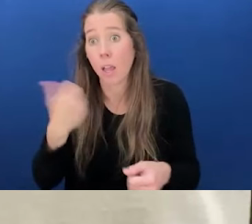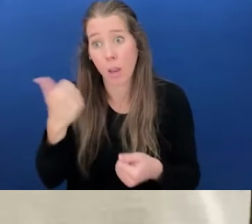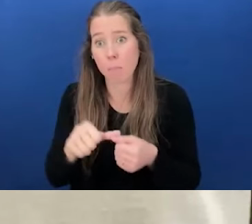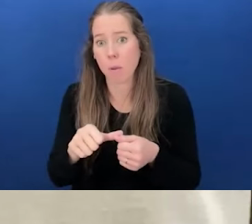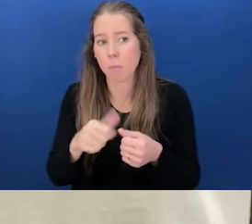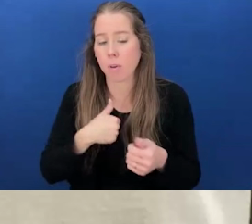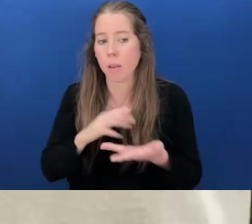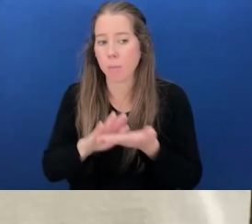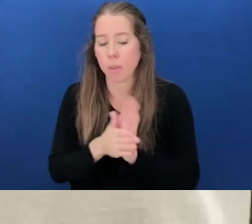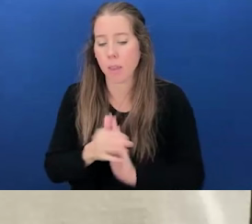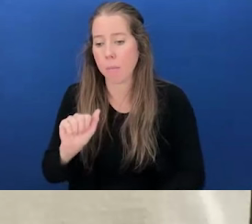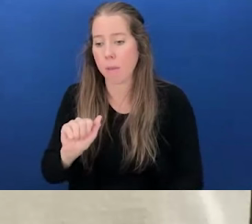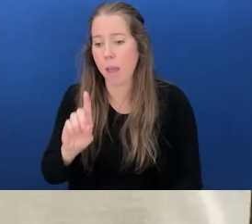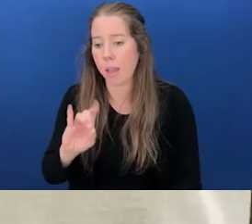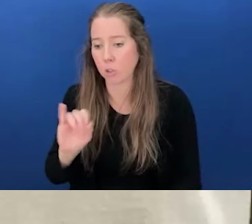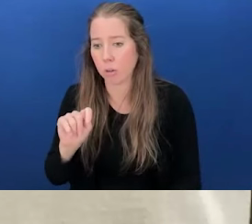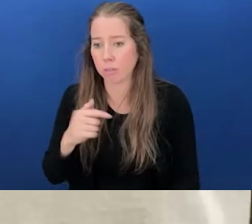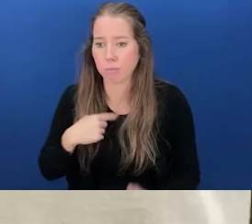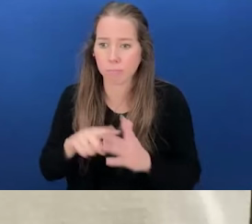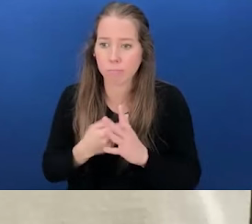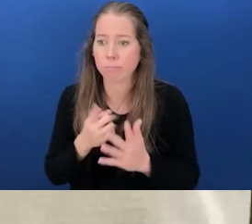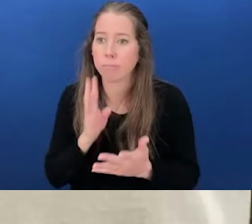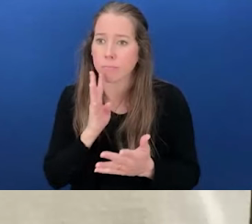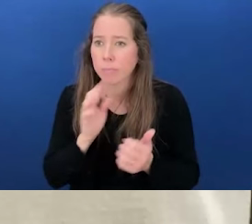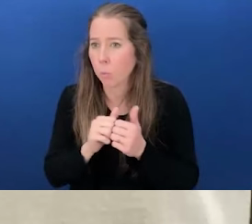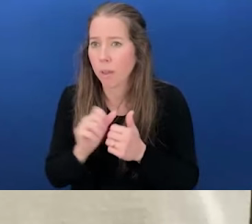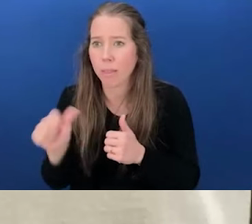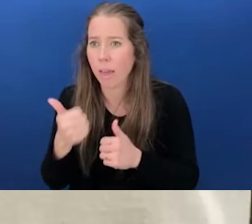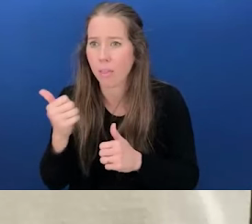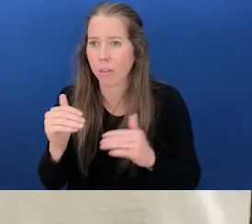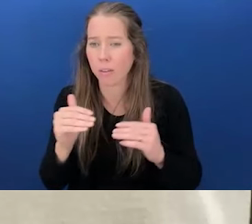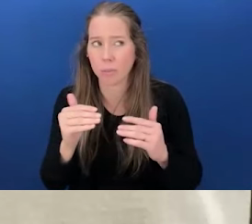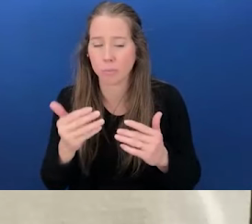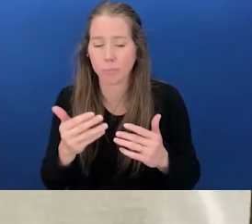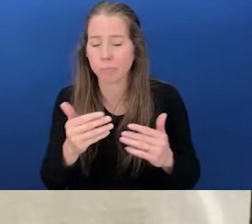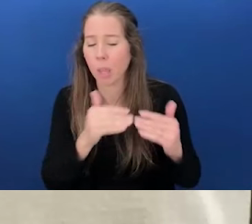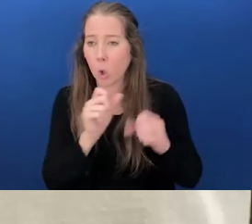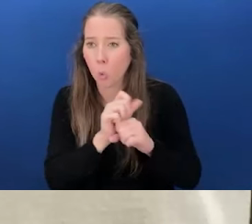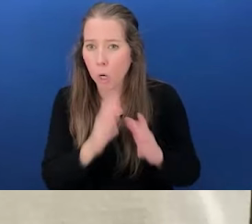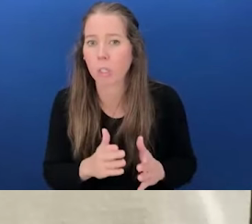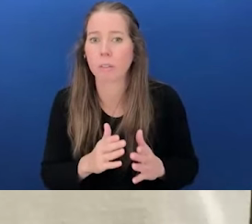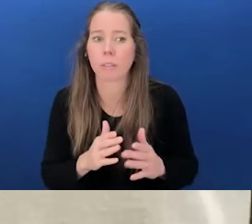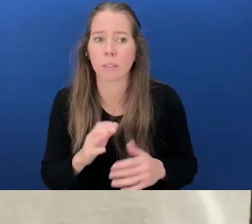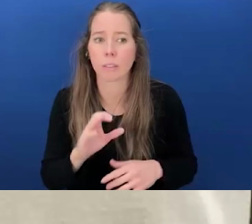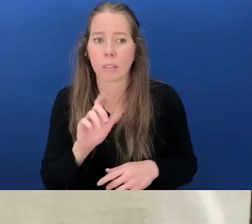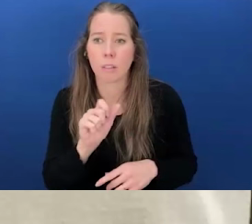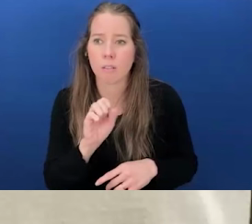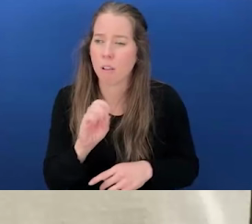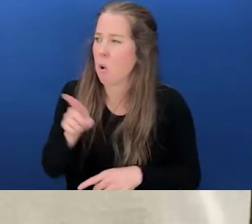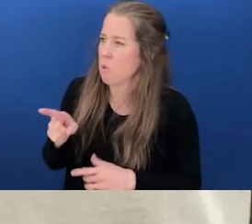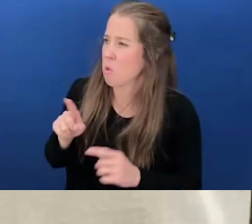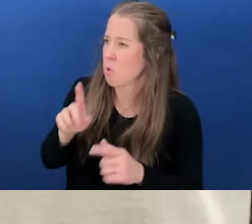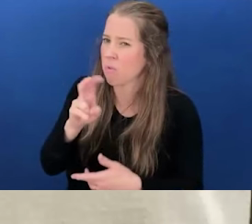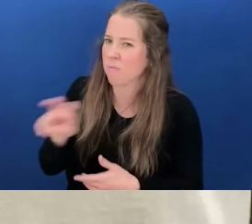become adjunct and I started talking to some of my fellow former coworkers in classified, they're like, oh, you went to the dark